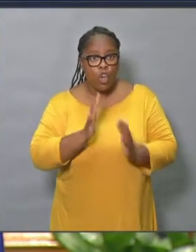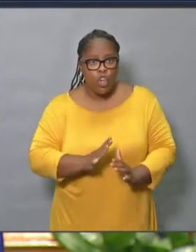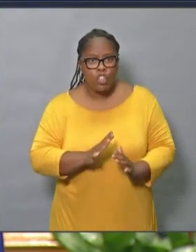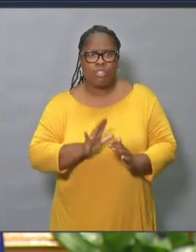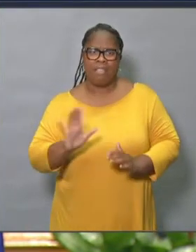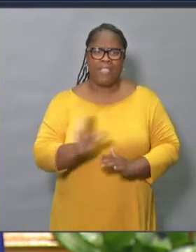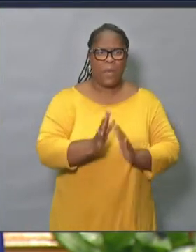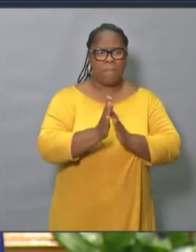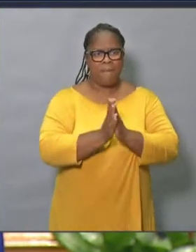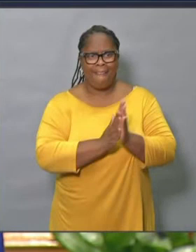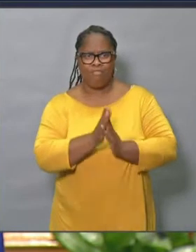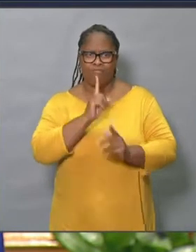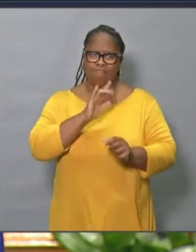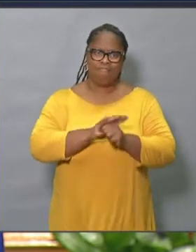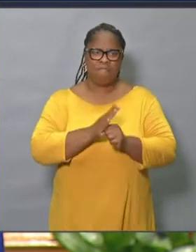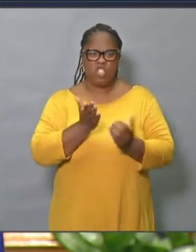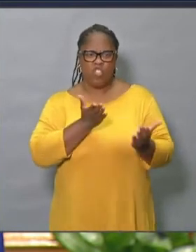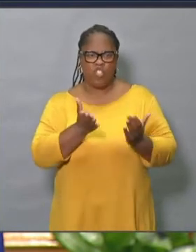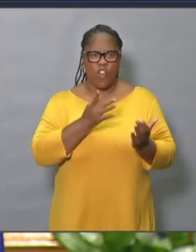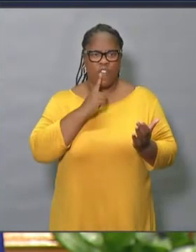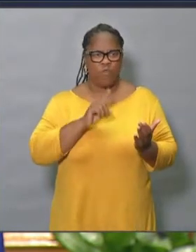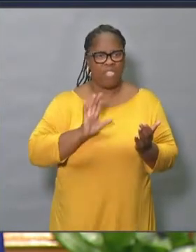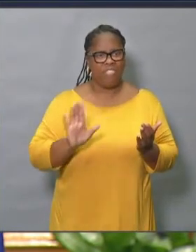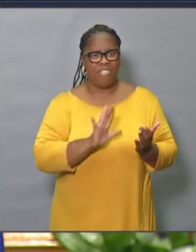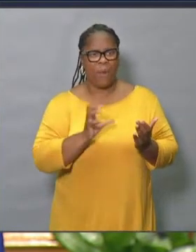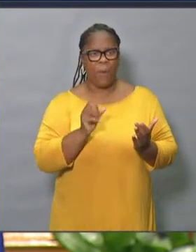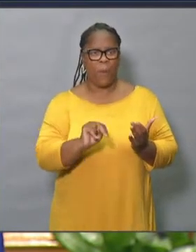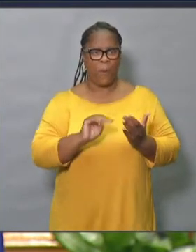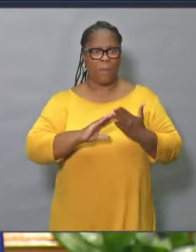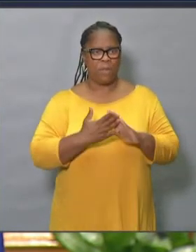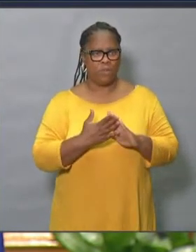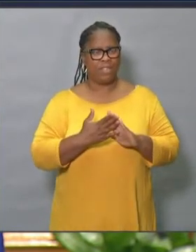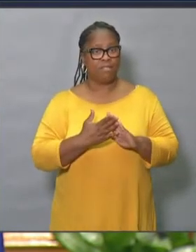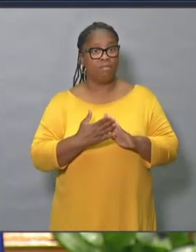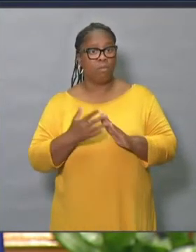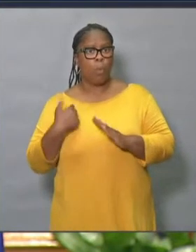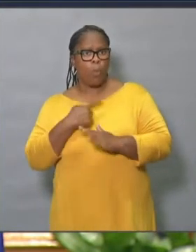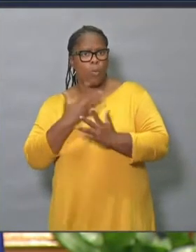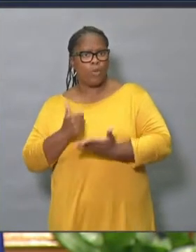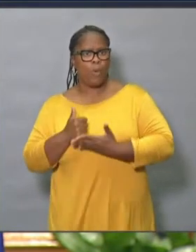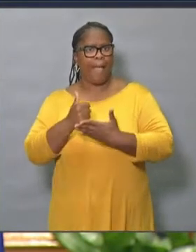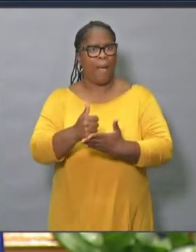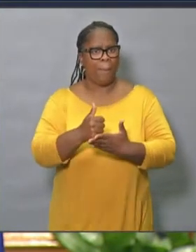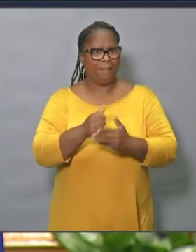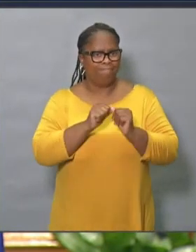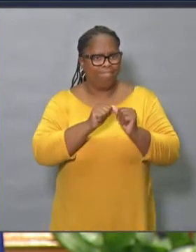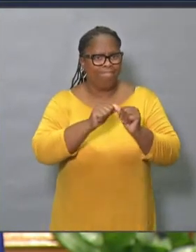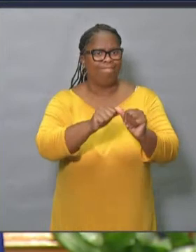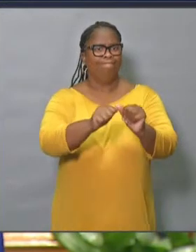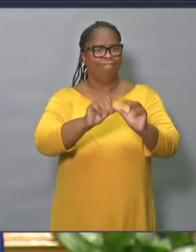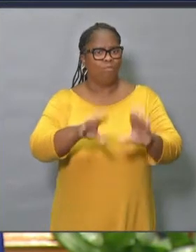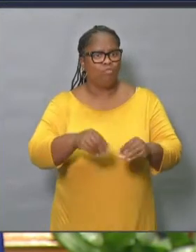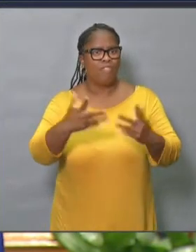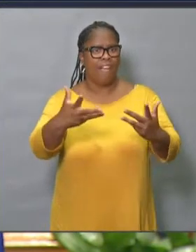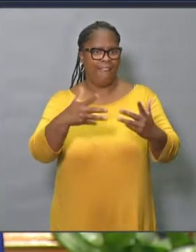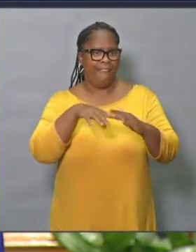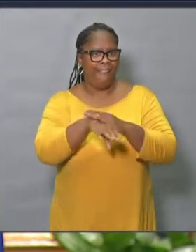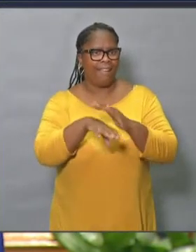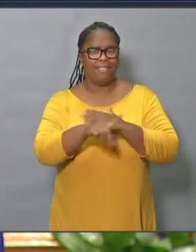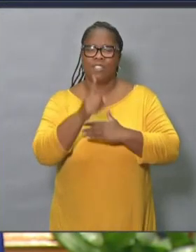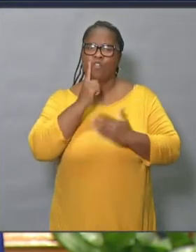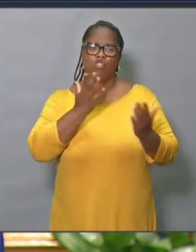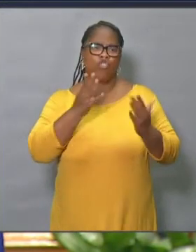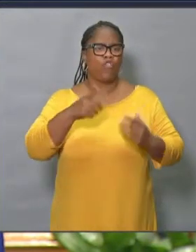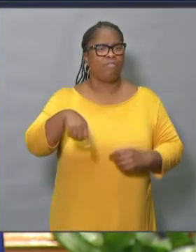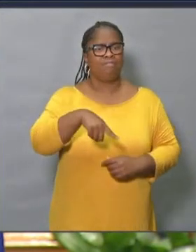to serve their communities, and to carry out the very activities that increase access to the services desperately